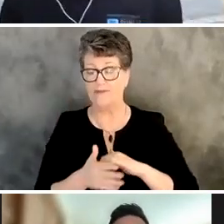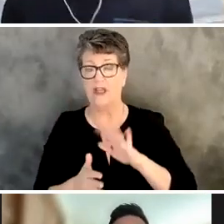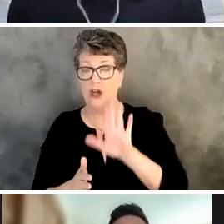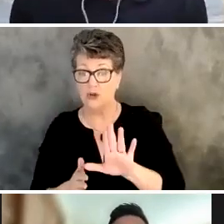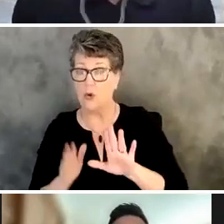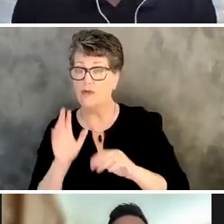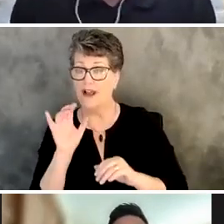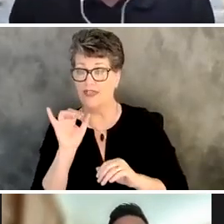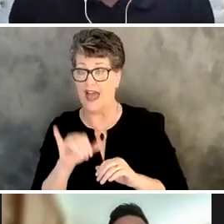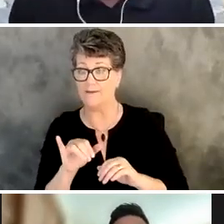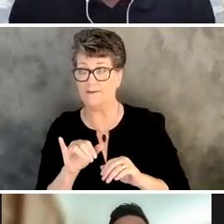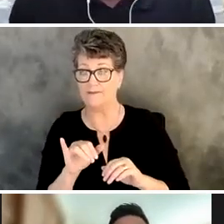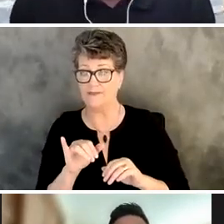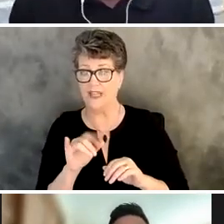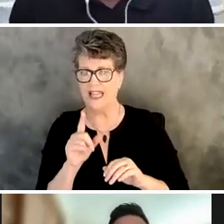is,